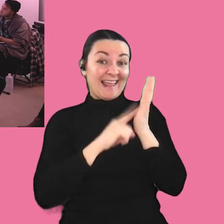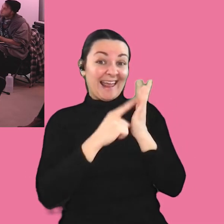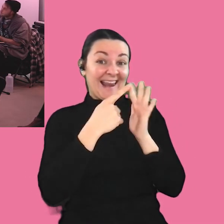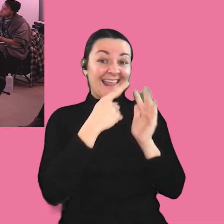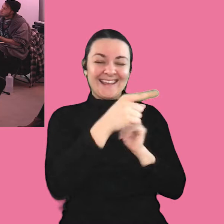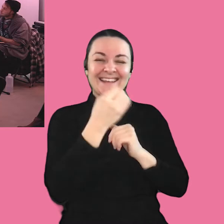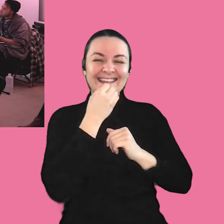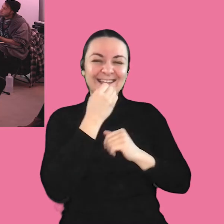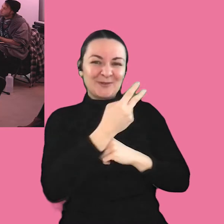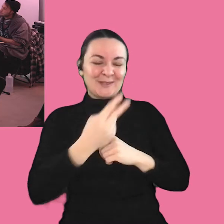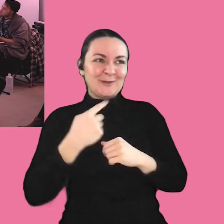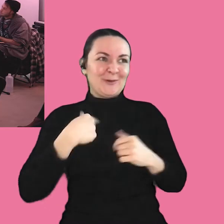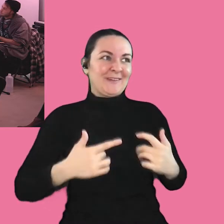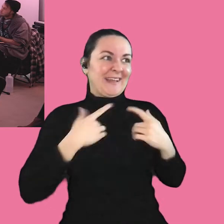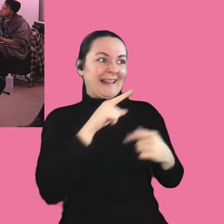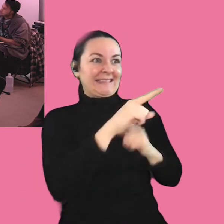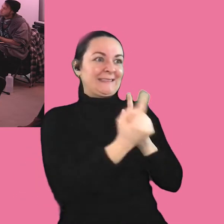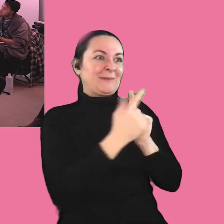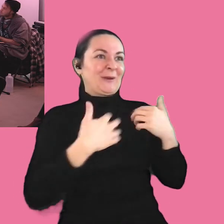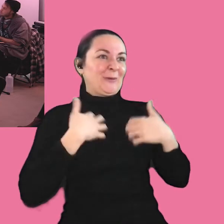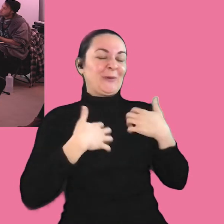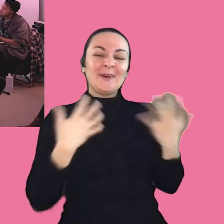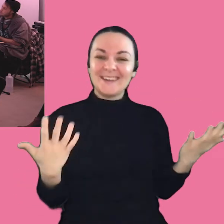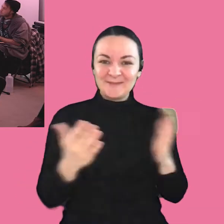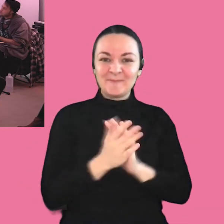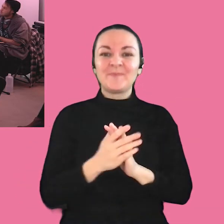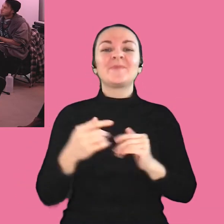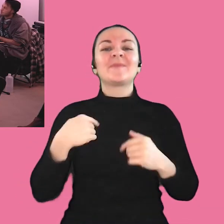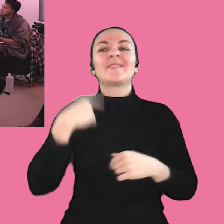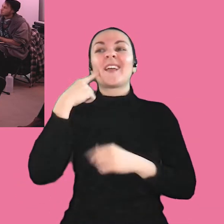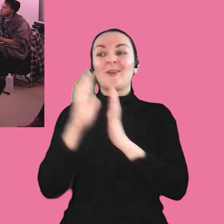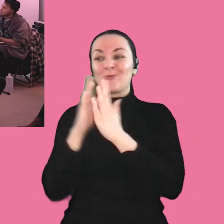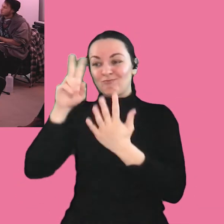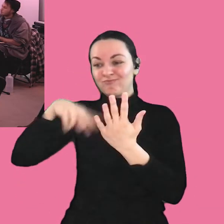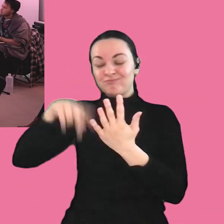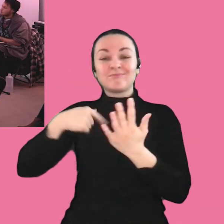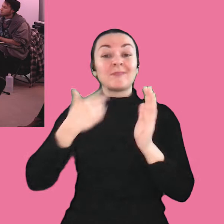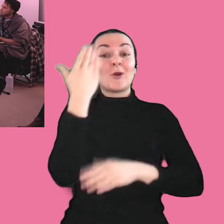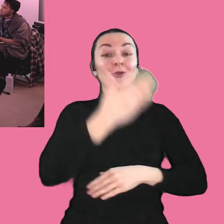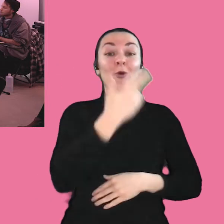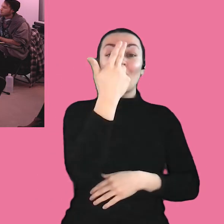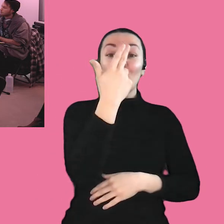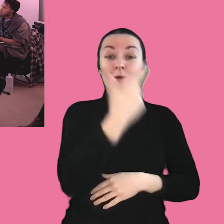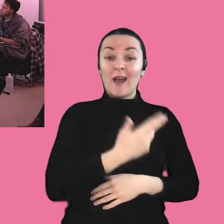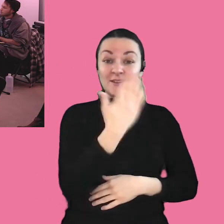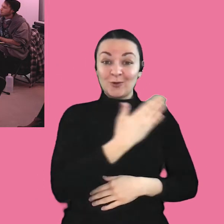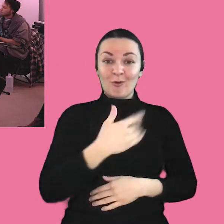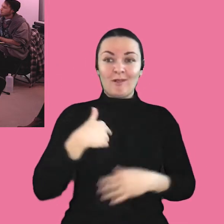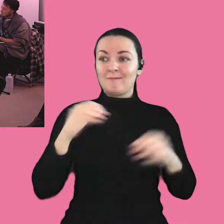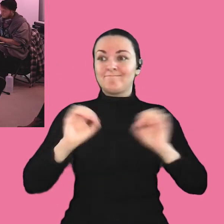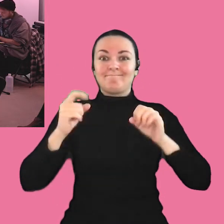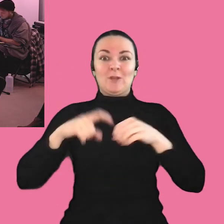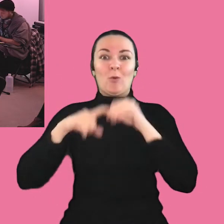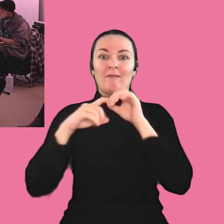I was reading about projects like the Rewilding Wolf Project, Dougie Strang on Rannoch Moor, and the Life Current Project, and all of these